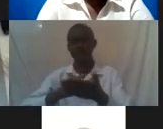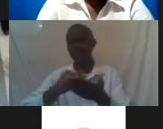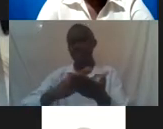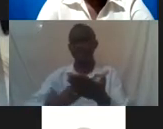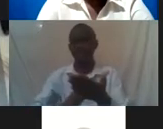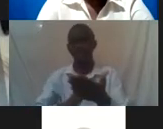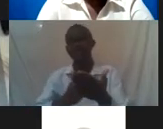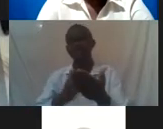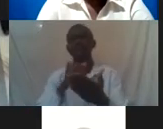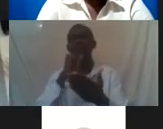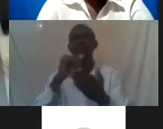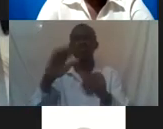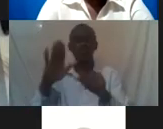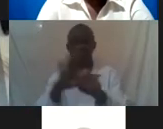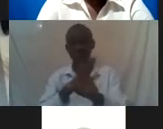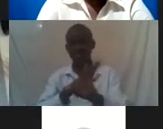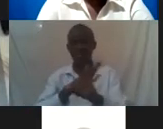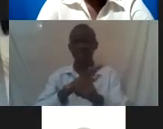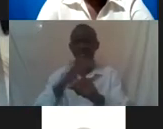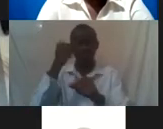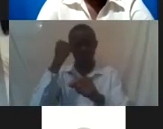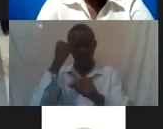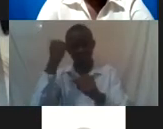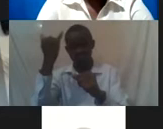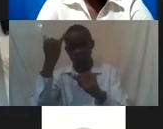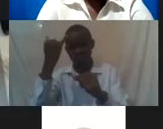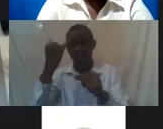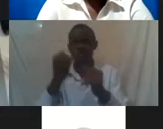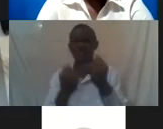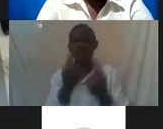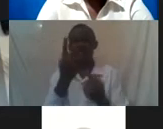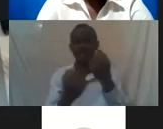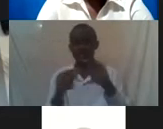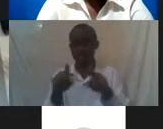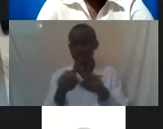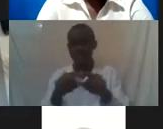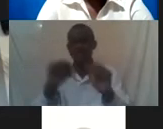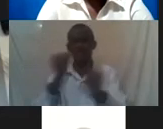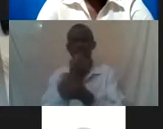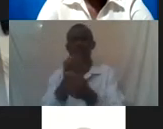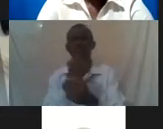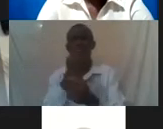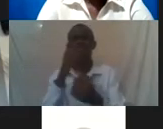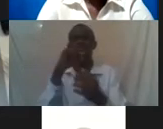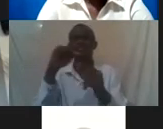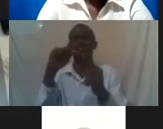addressing the issues, and therefore they will need to be opened up. They cannot be said to be cast in